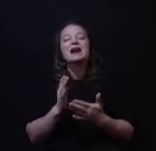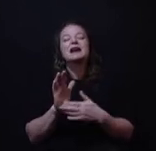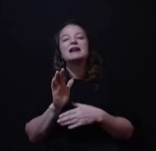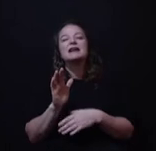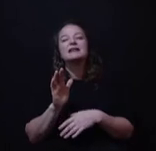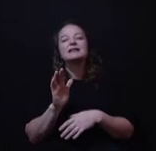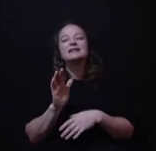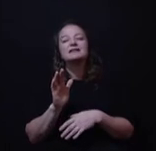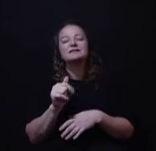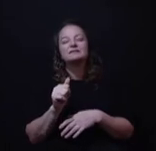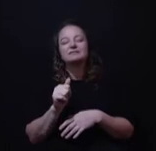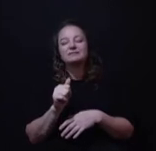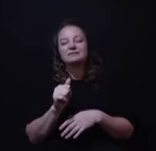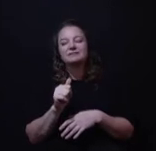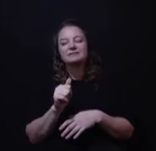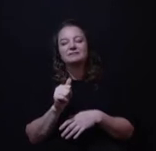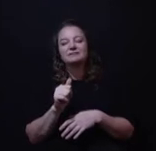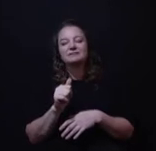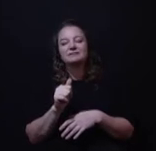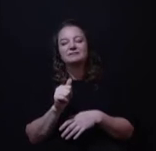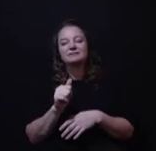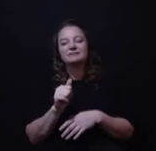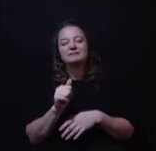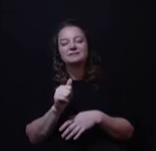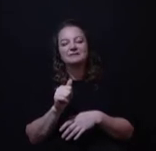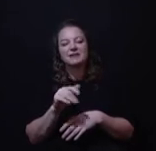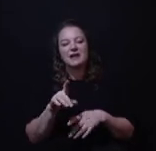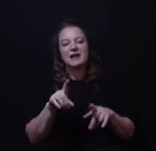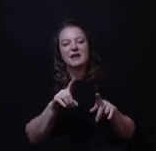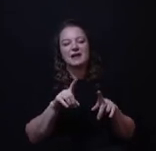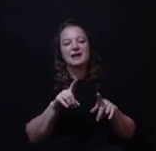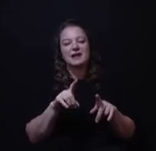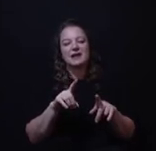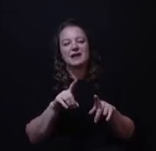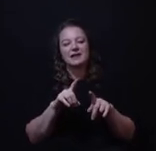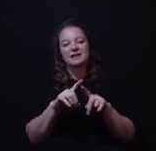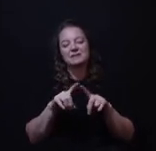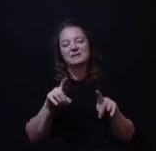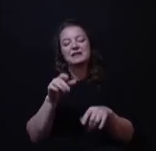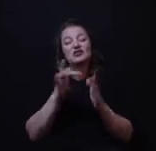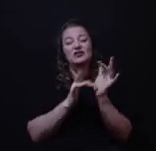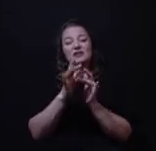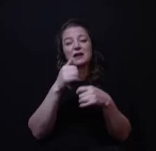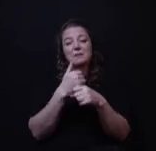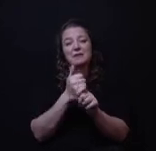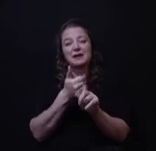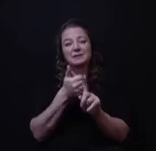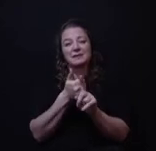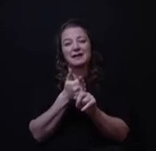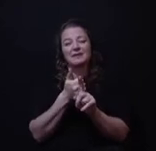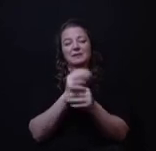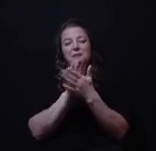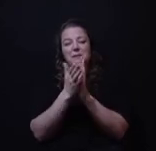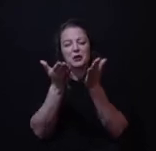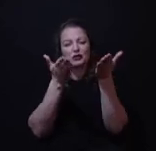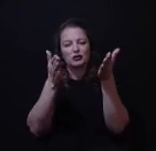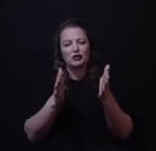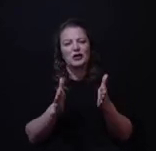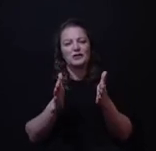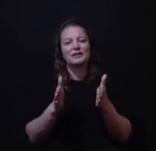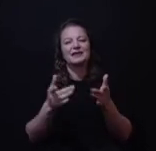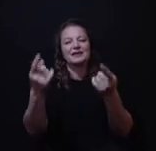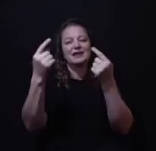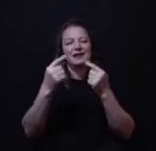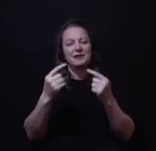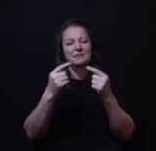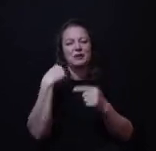God, he didn't consider it robbery to be equal with God, but made himself of no reputation, taking the form of a servant, coming in the likeness of